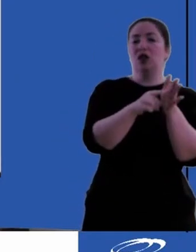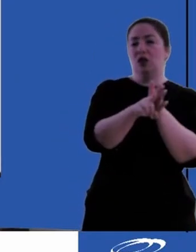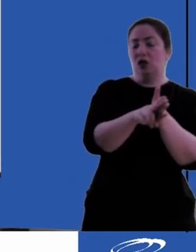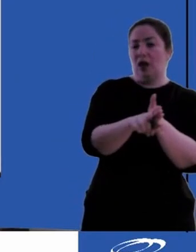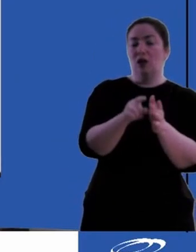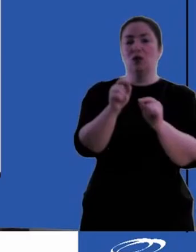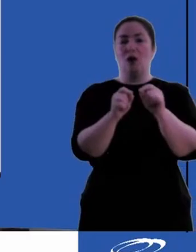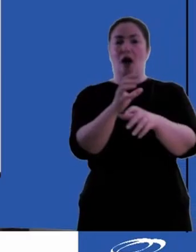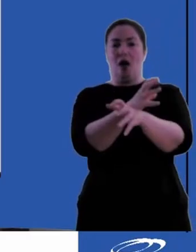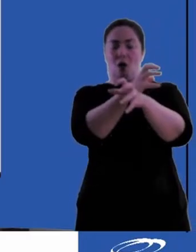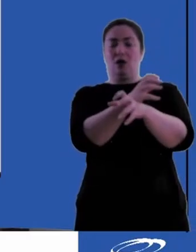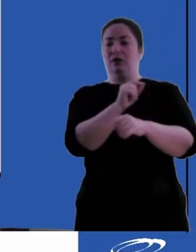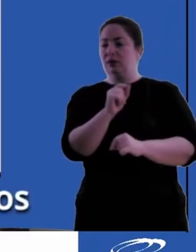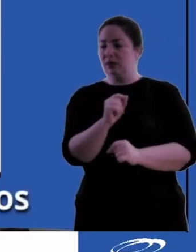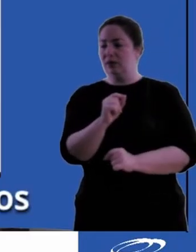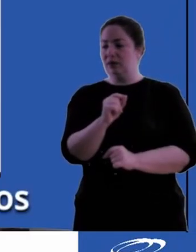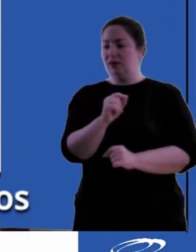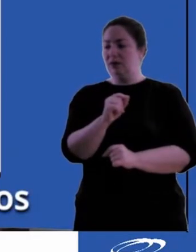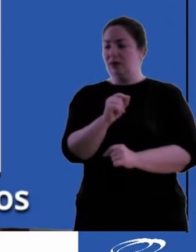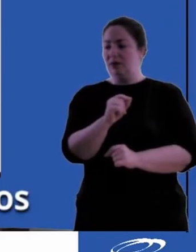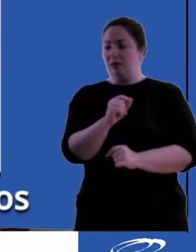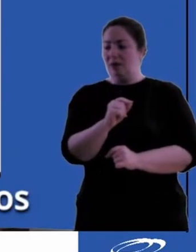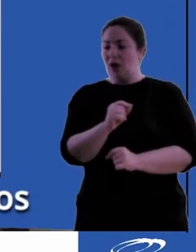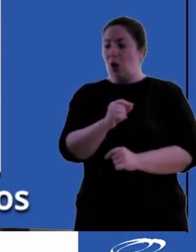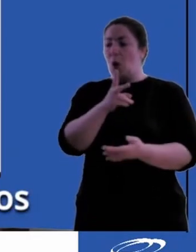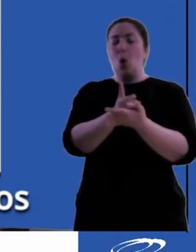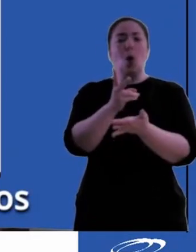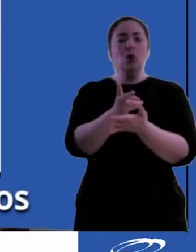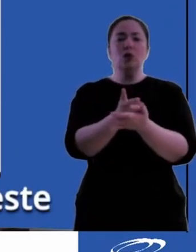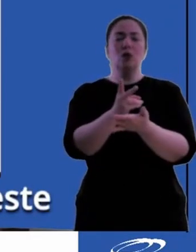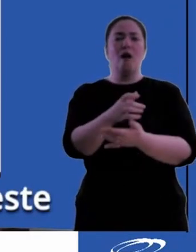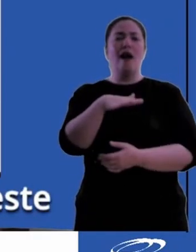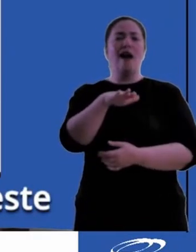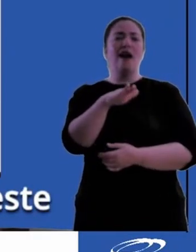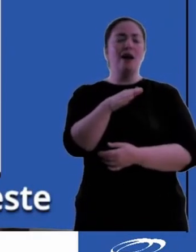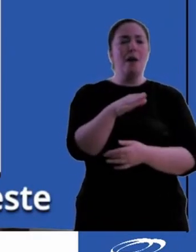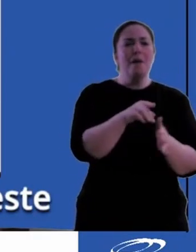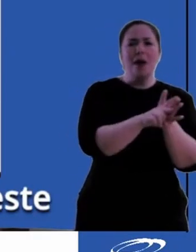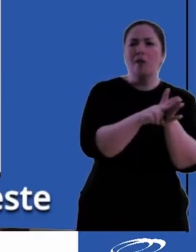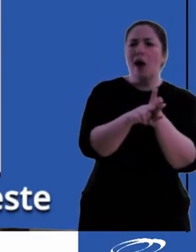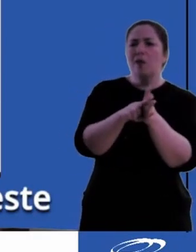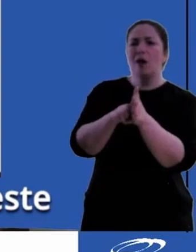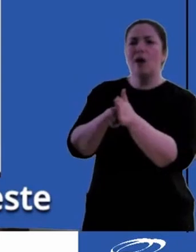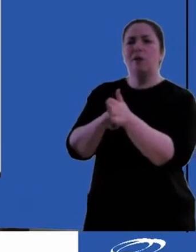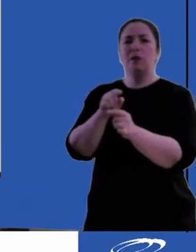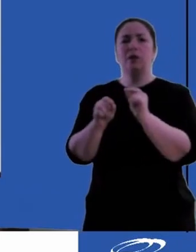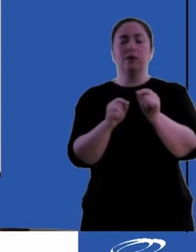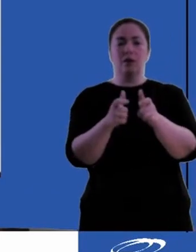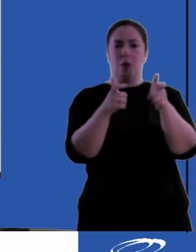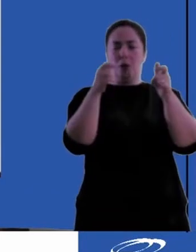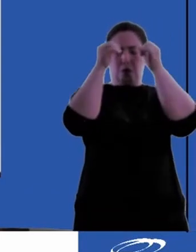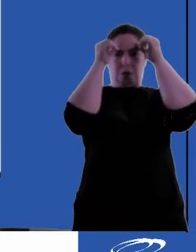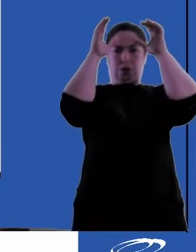periprosthetic joint infection as another area to look for interpretive cutoffs for total nucleated cell count. But this is a pretty good